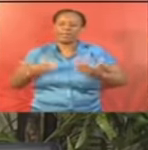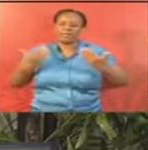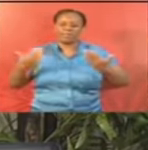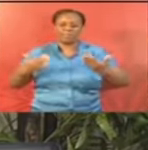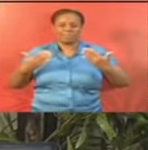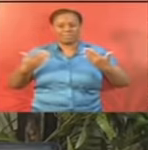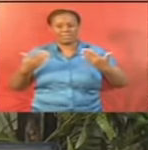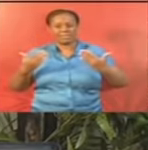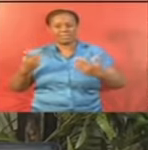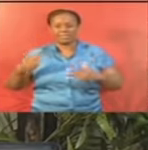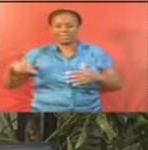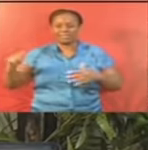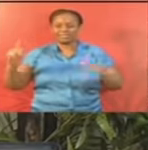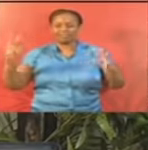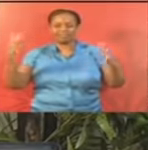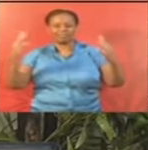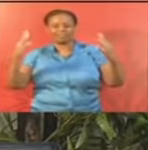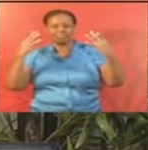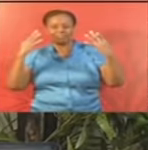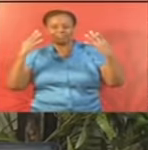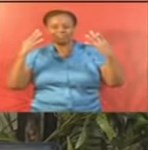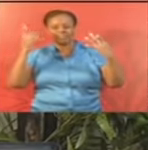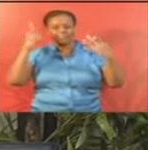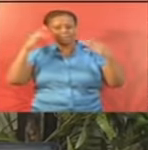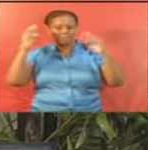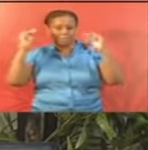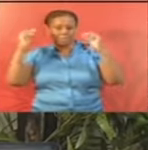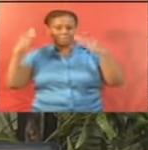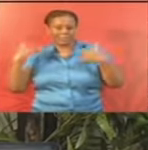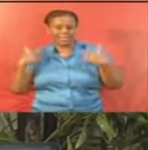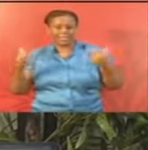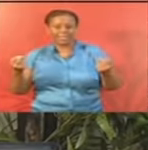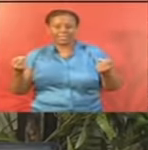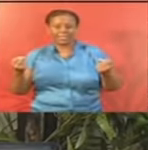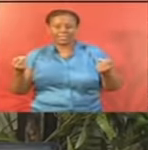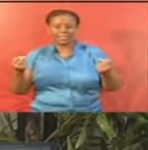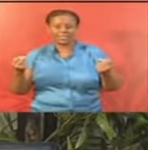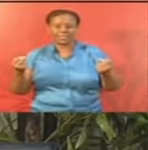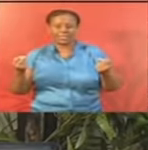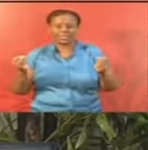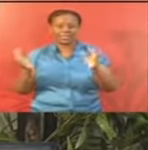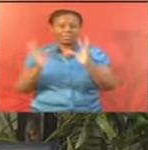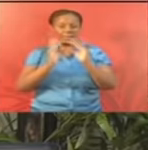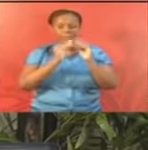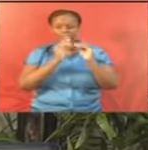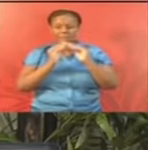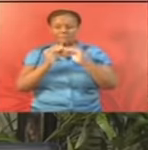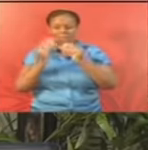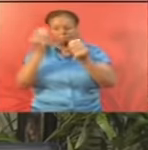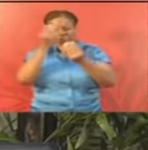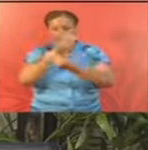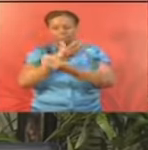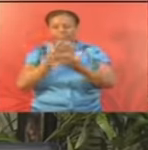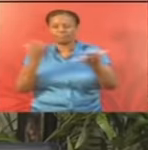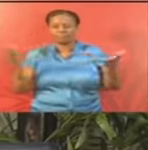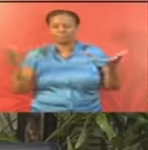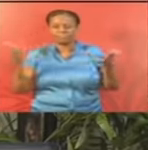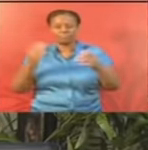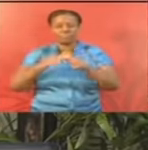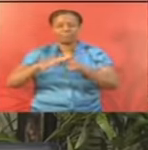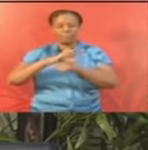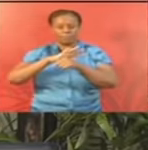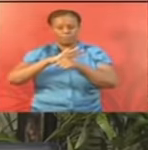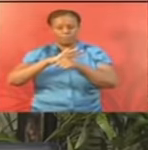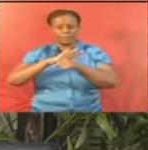media conference, which delivers an update on the Ministry's COVID-19 response. On my left, we have the Honorable